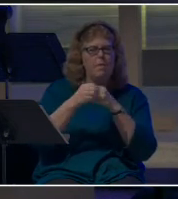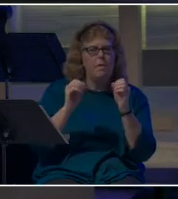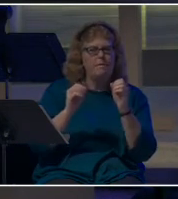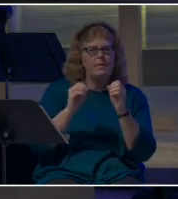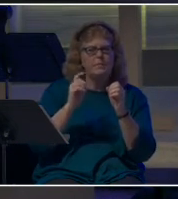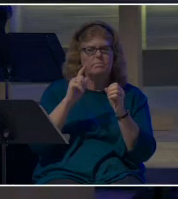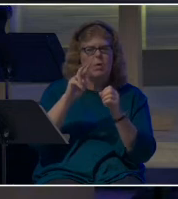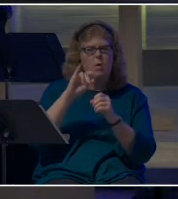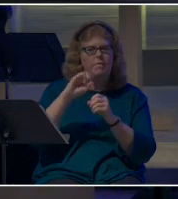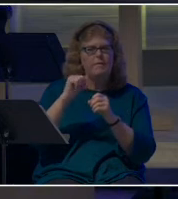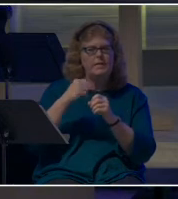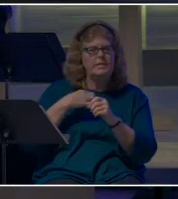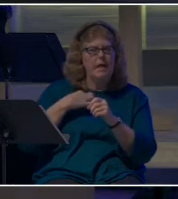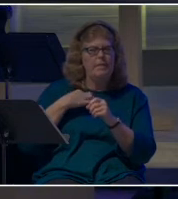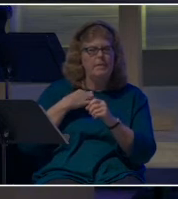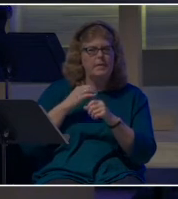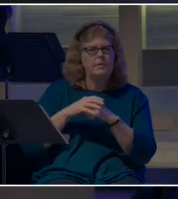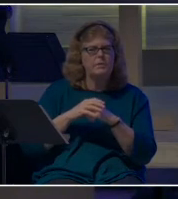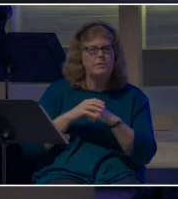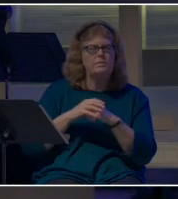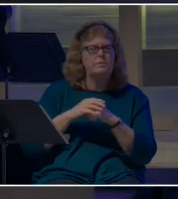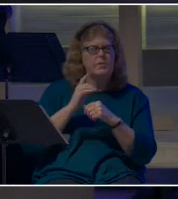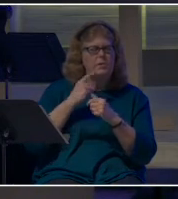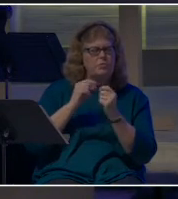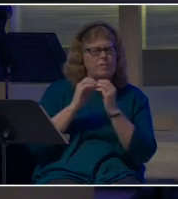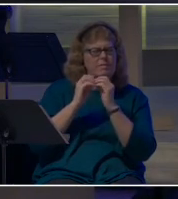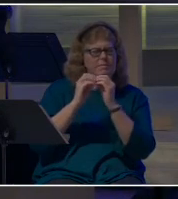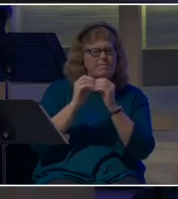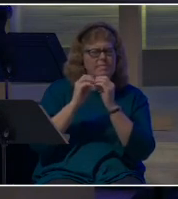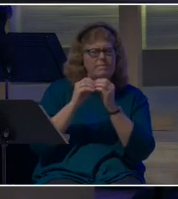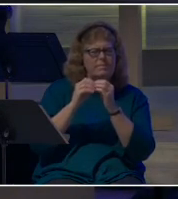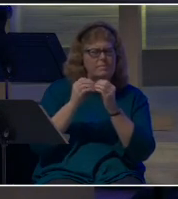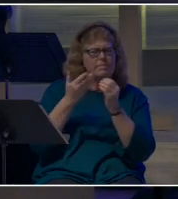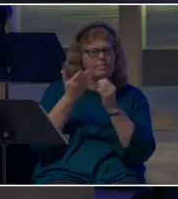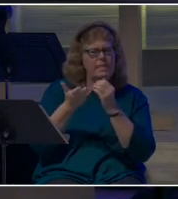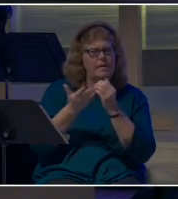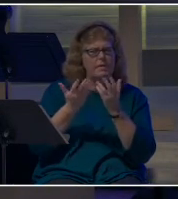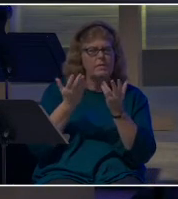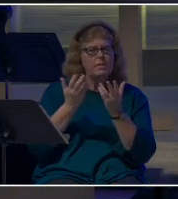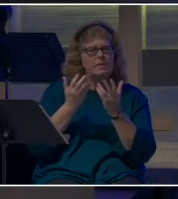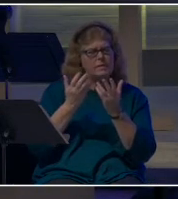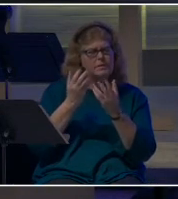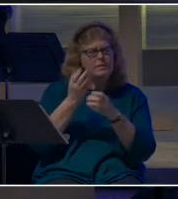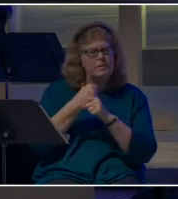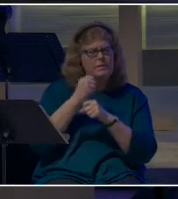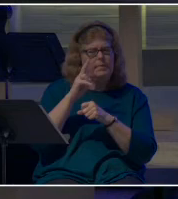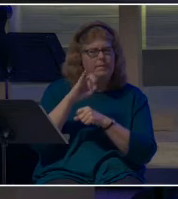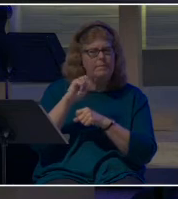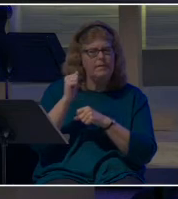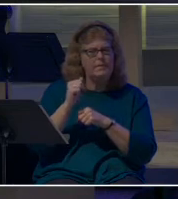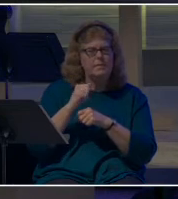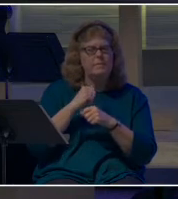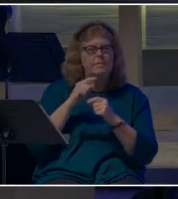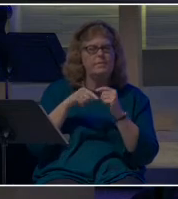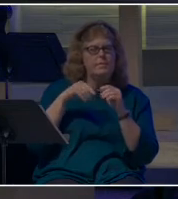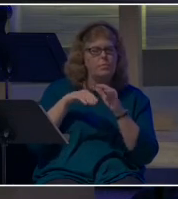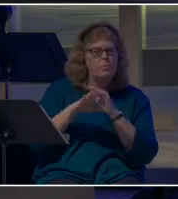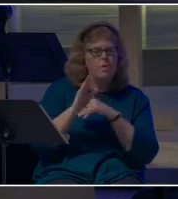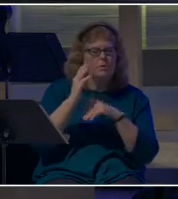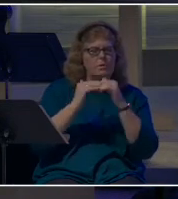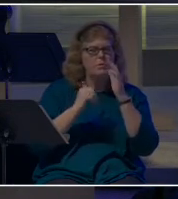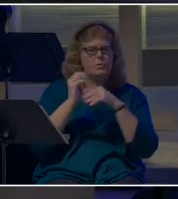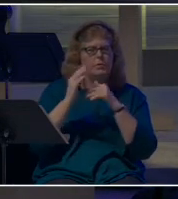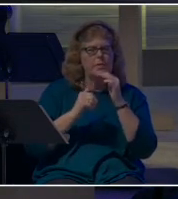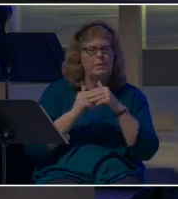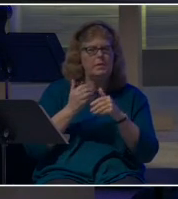of the visa applications, and he was going to try to confront them right then and there to get this accomplished. And as he walked into the building,